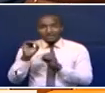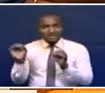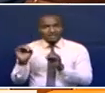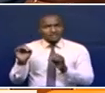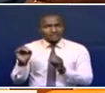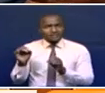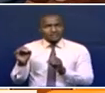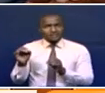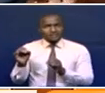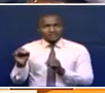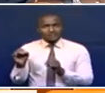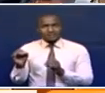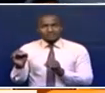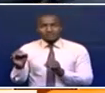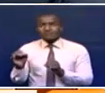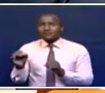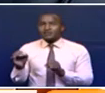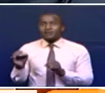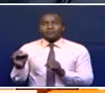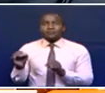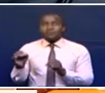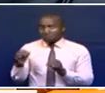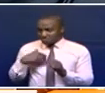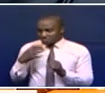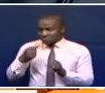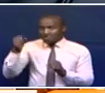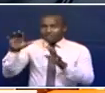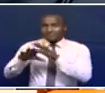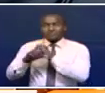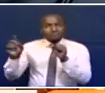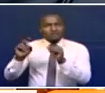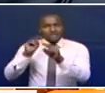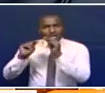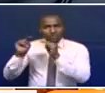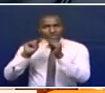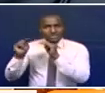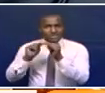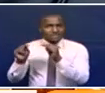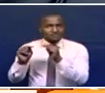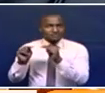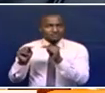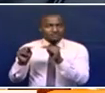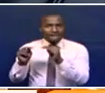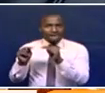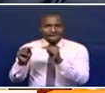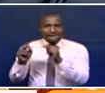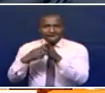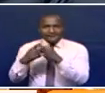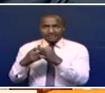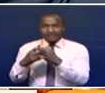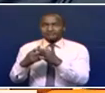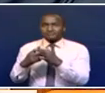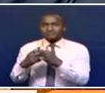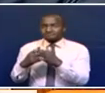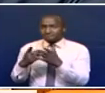not appointed vice president. It was a negotiated position, all right? And then the bloodletting